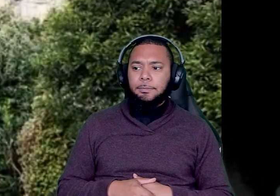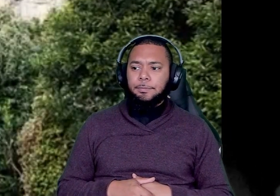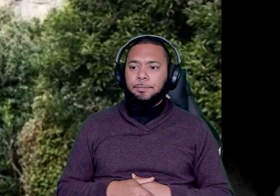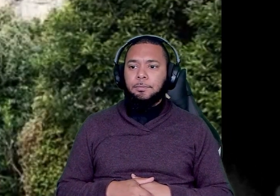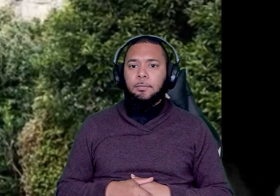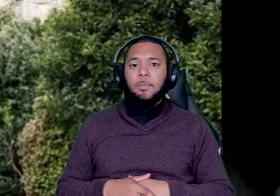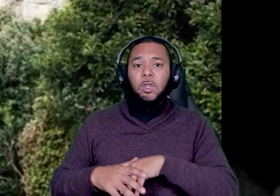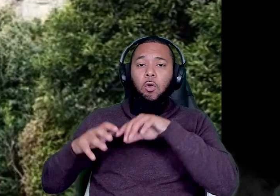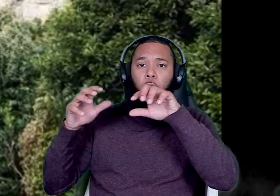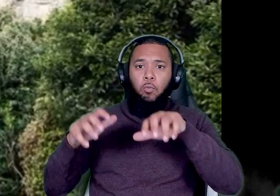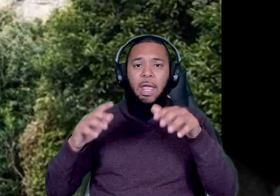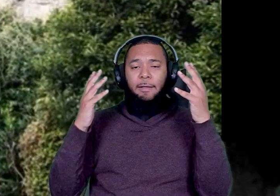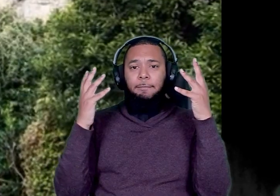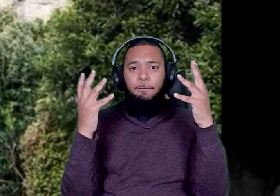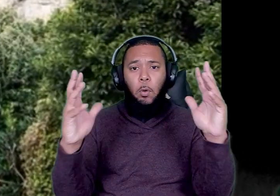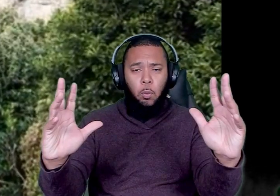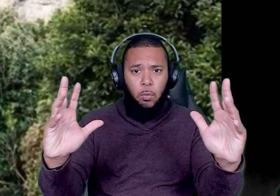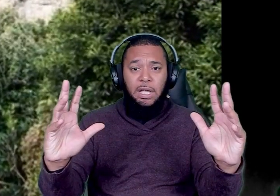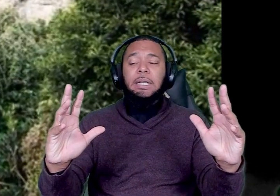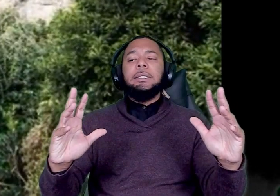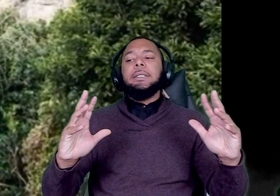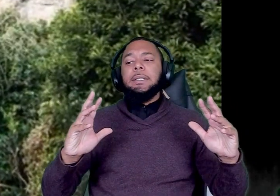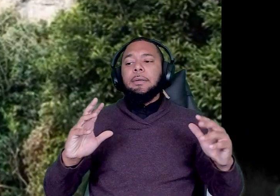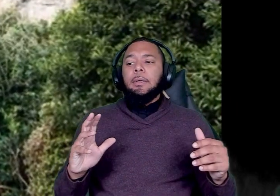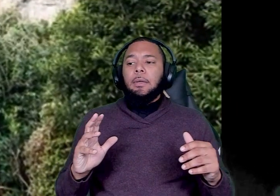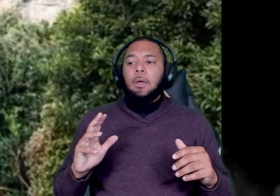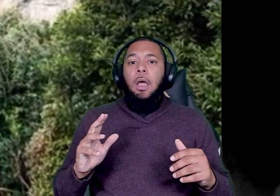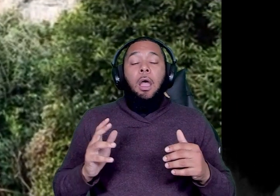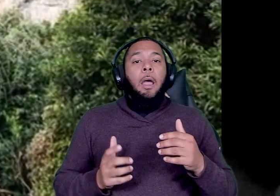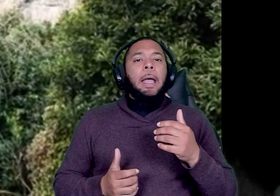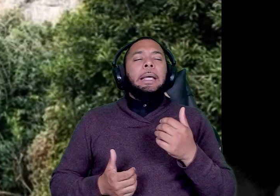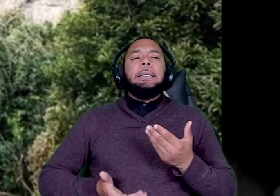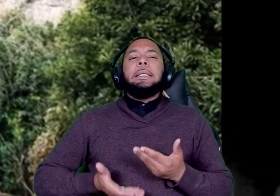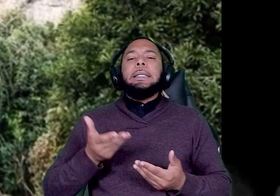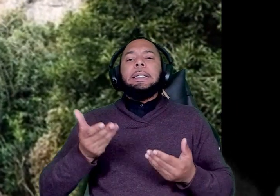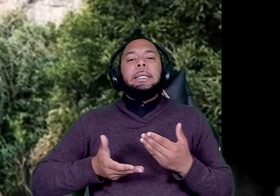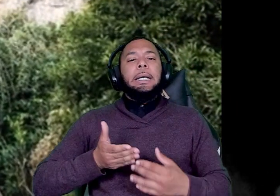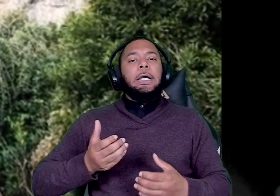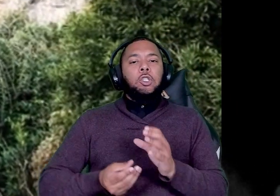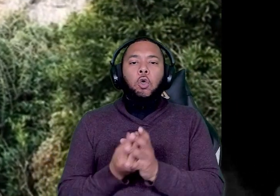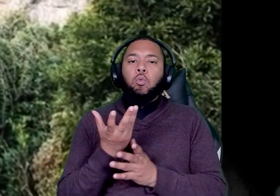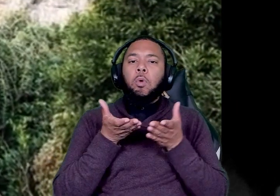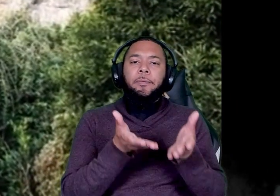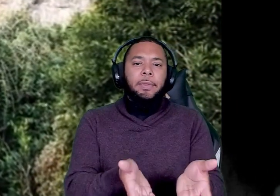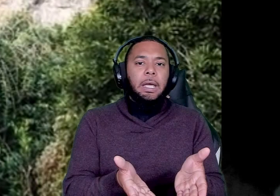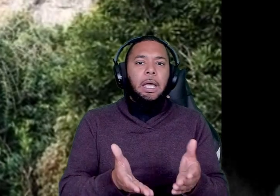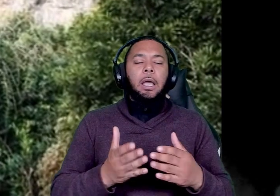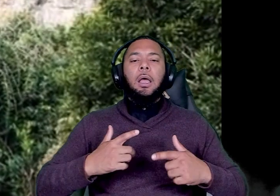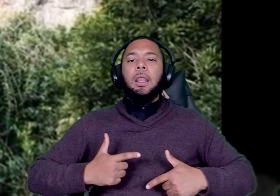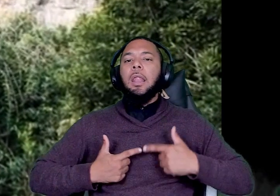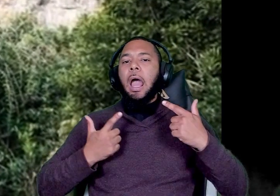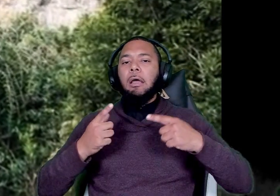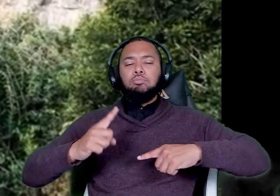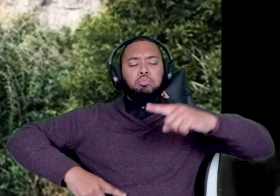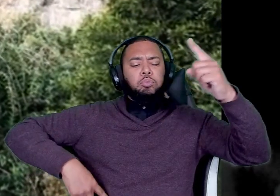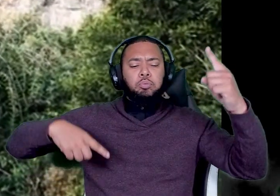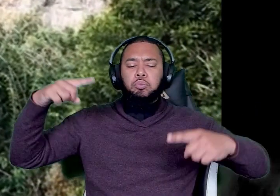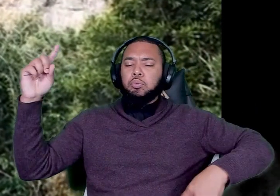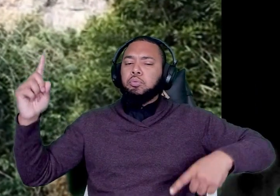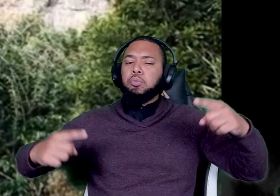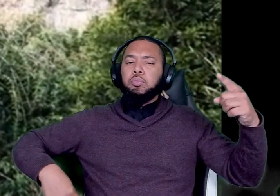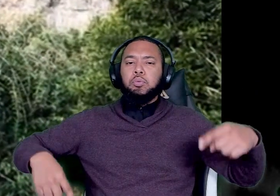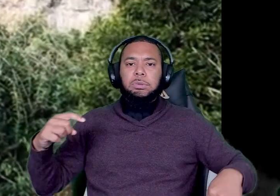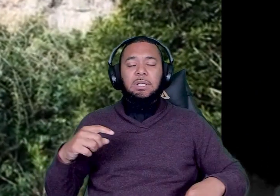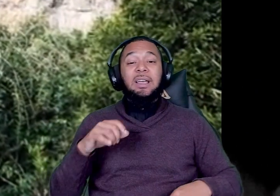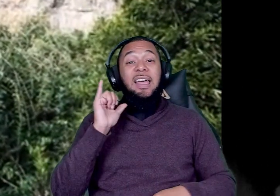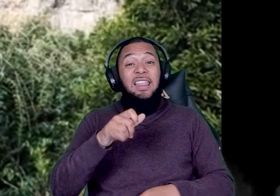Tropical rainforests are most productive places on the planet. High biodiversity levels. They're some of the